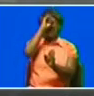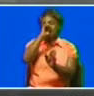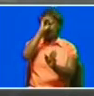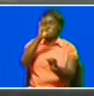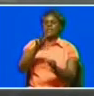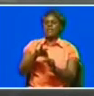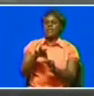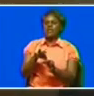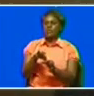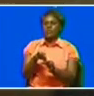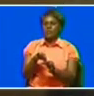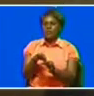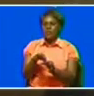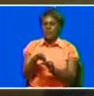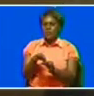polls.